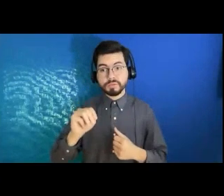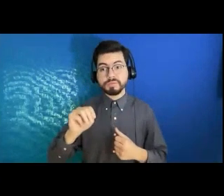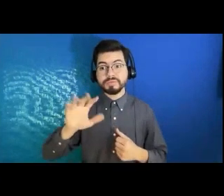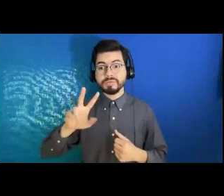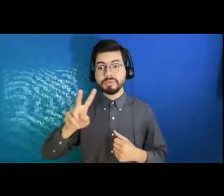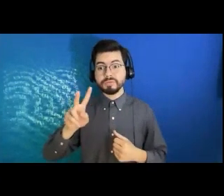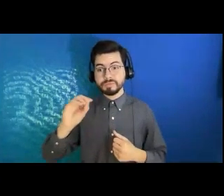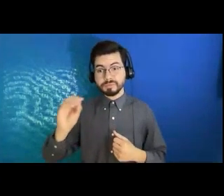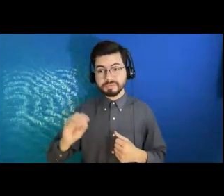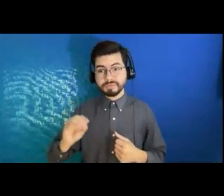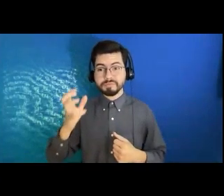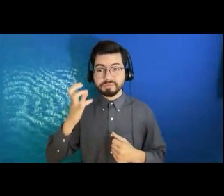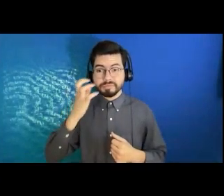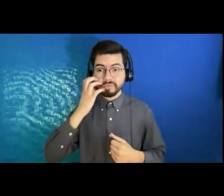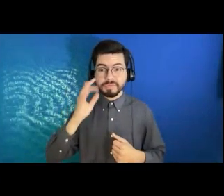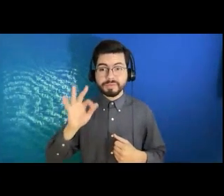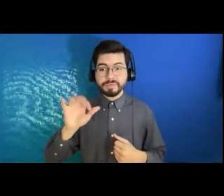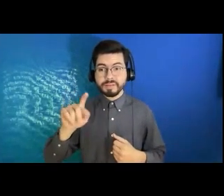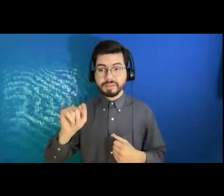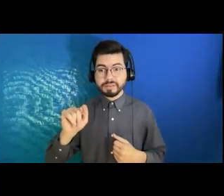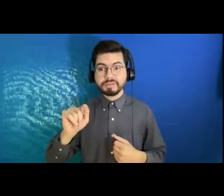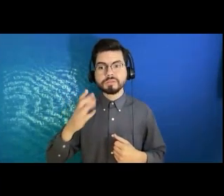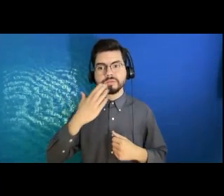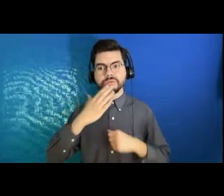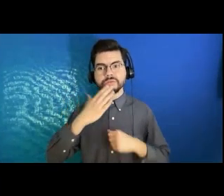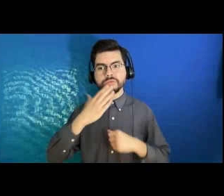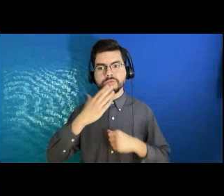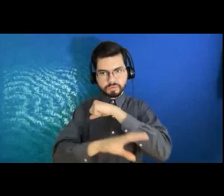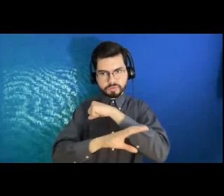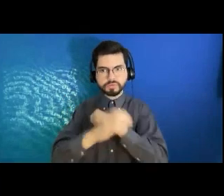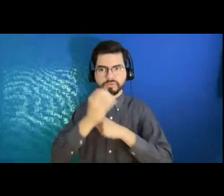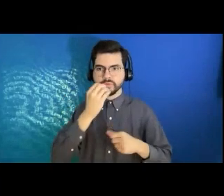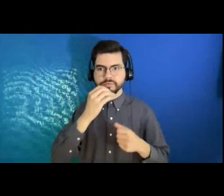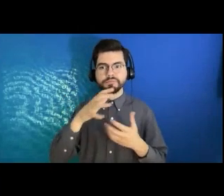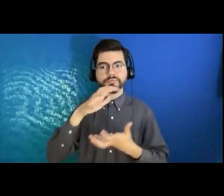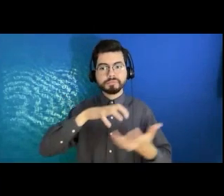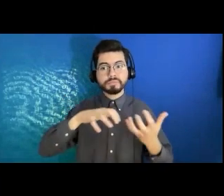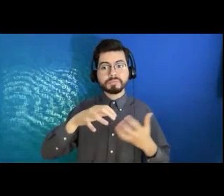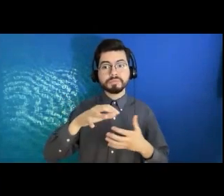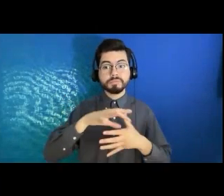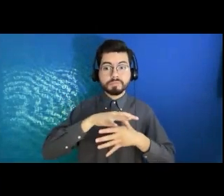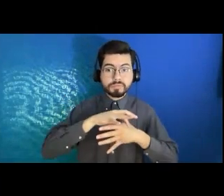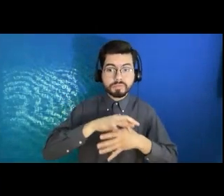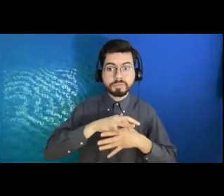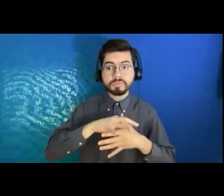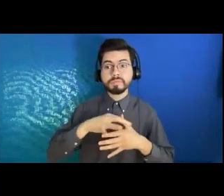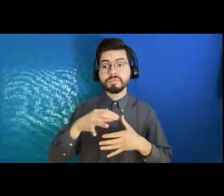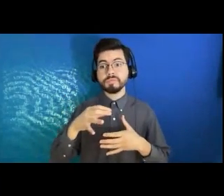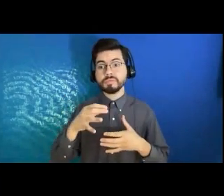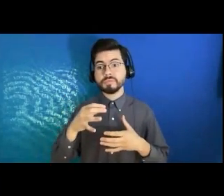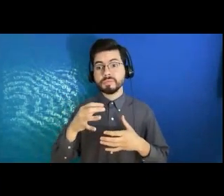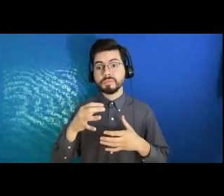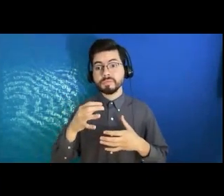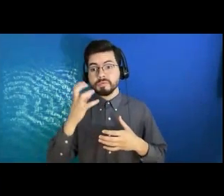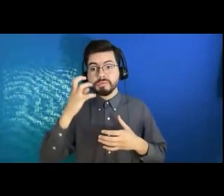perfect balance of a fall food as far as protein and fat for gaining weight for hibernation.